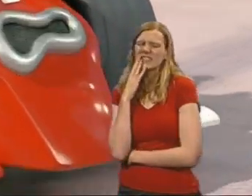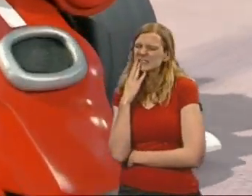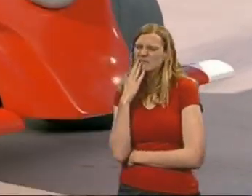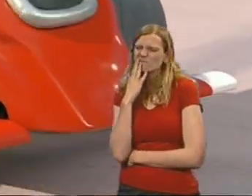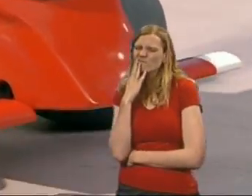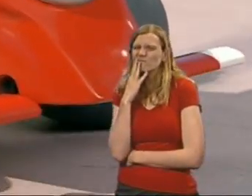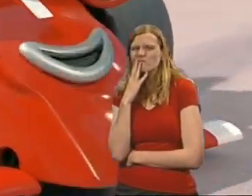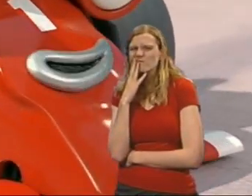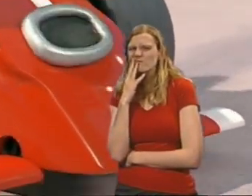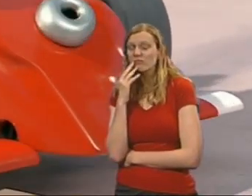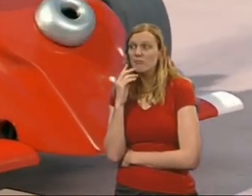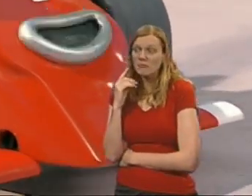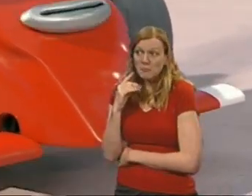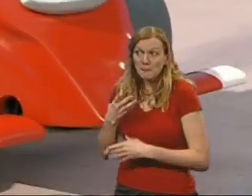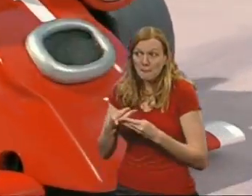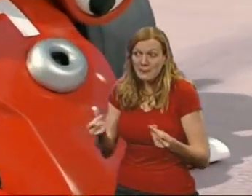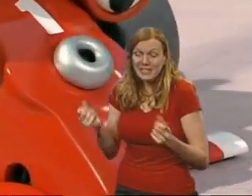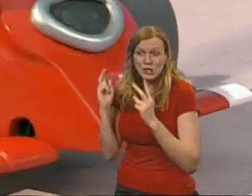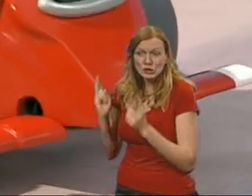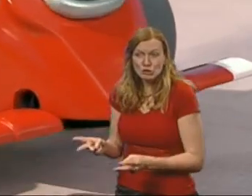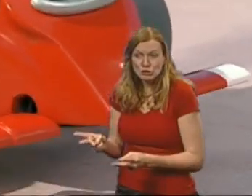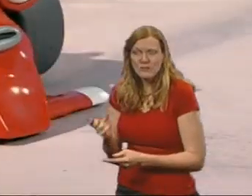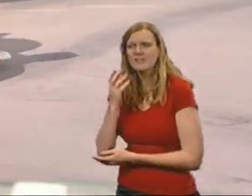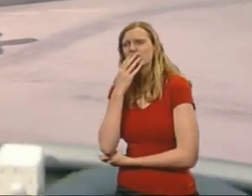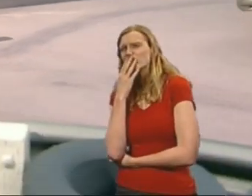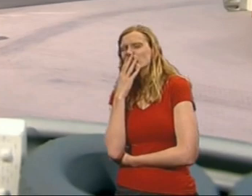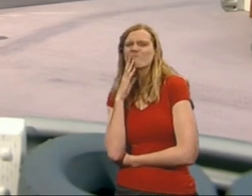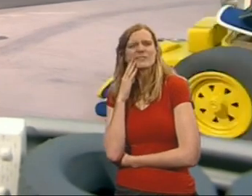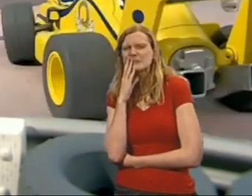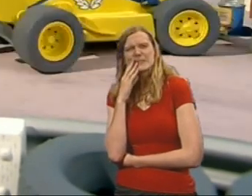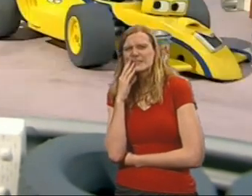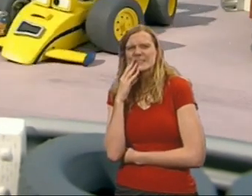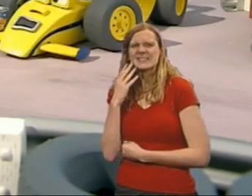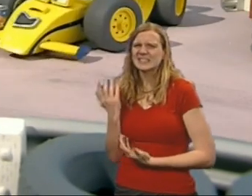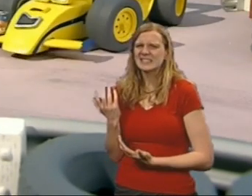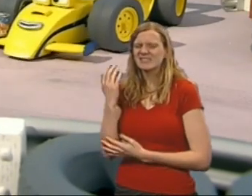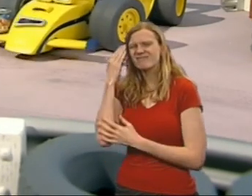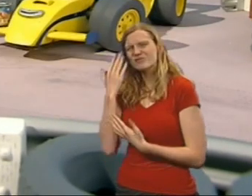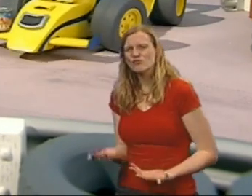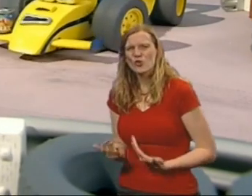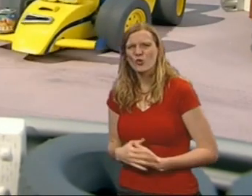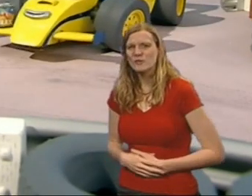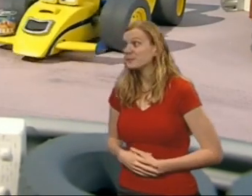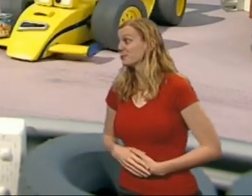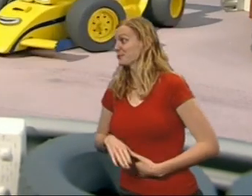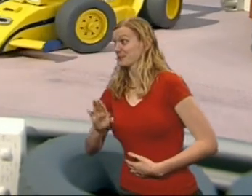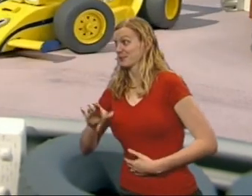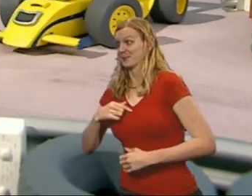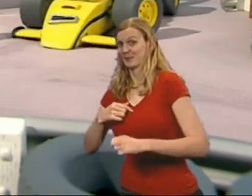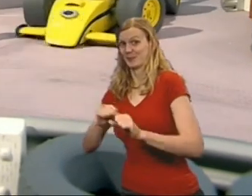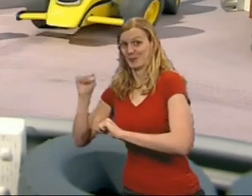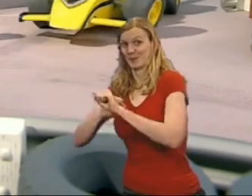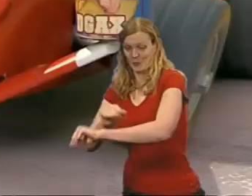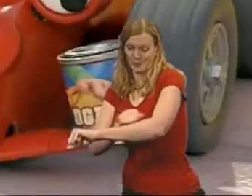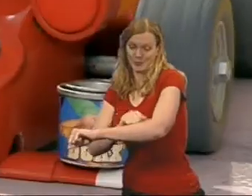Countryside. Oh, but the beach. Oh, I don't know. Hey, Rory! Heavy tin of my special